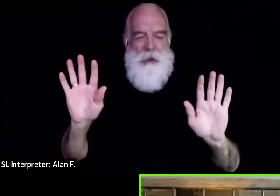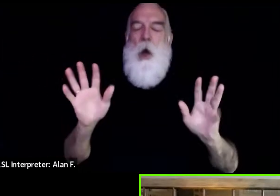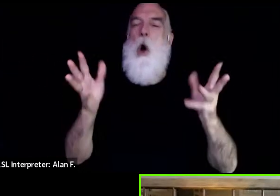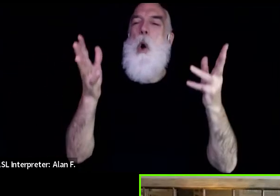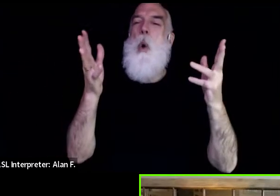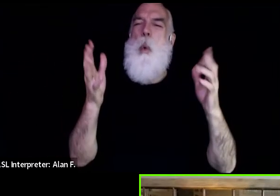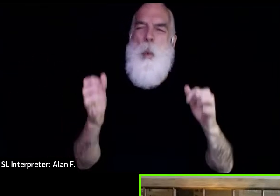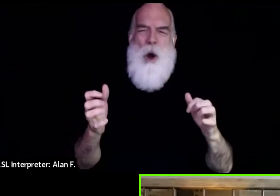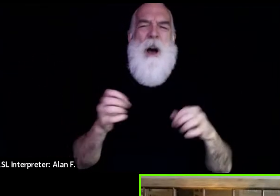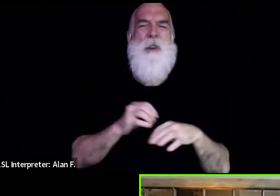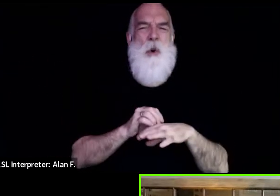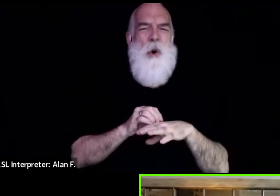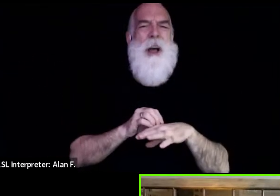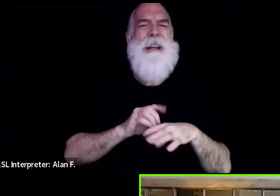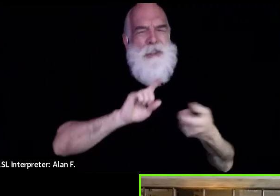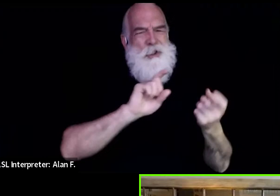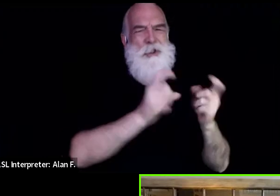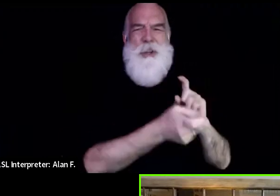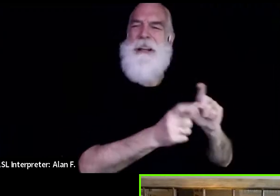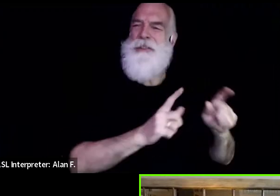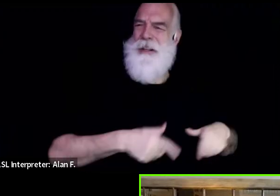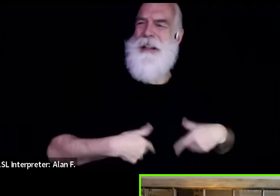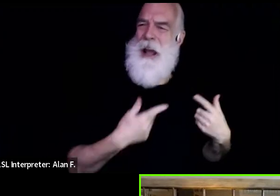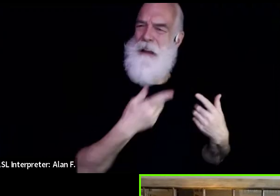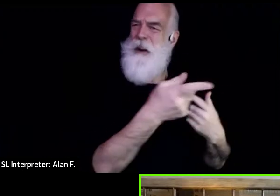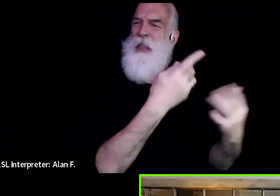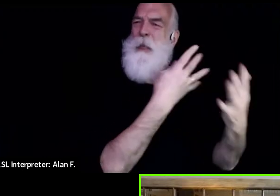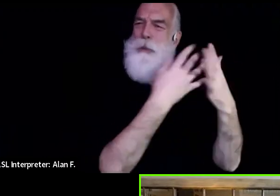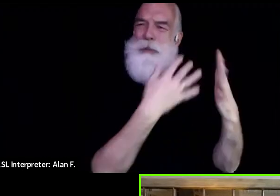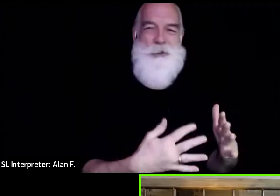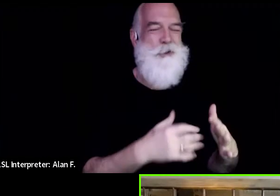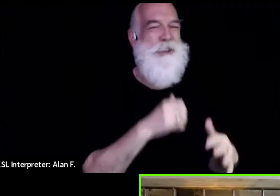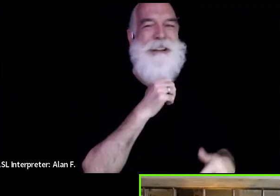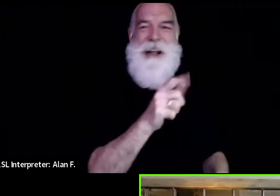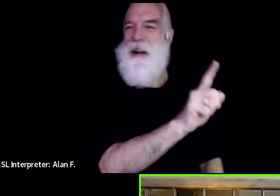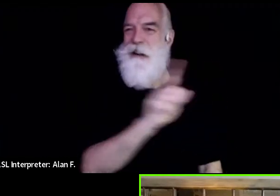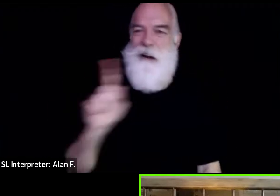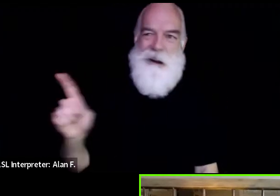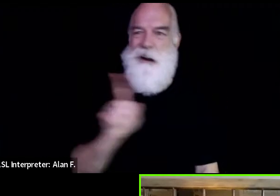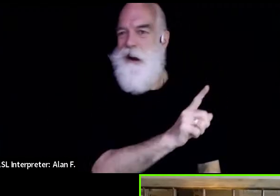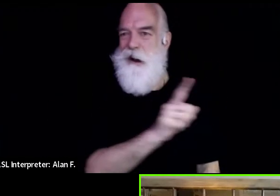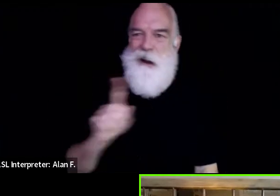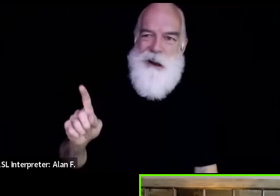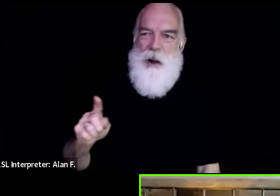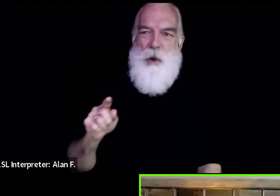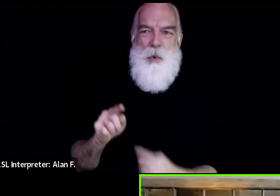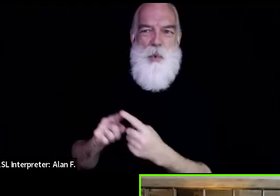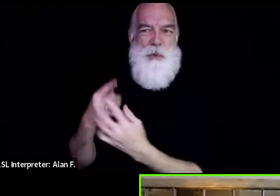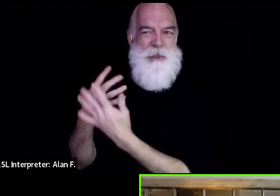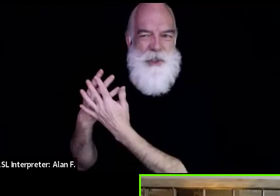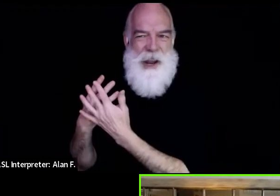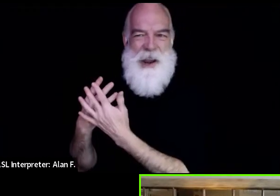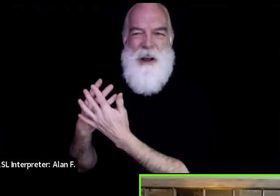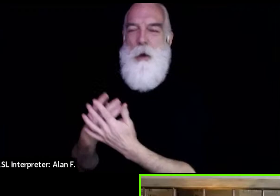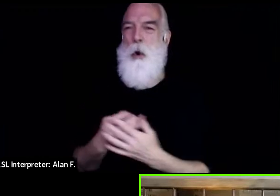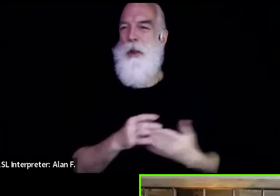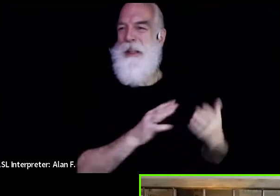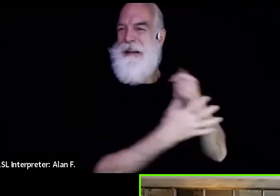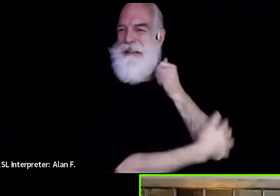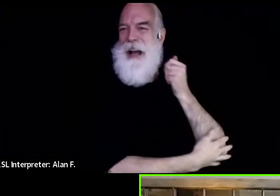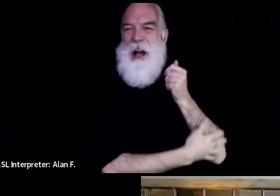and inmates coming in and out of not just the city jail, but also the county facility as